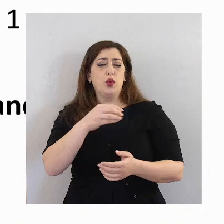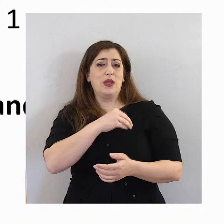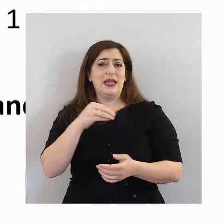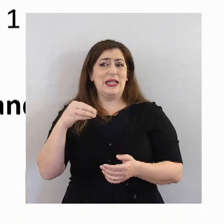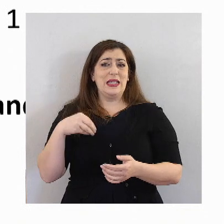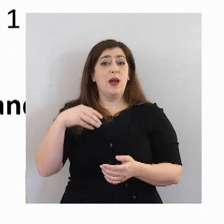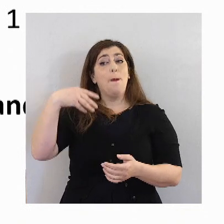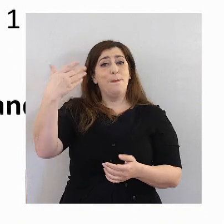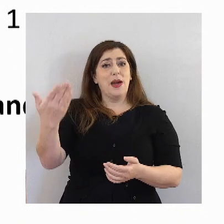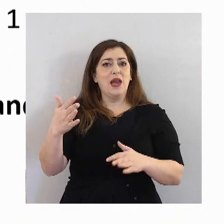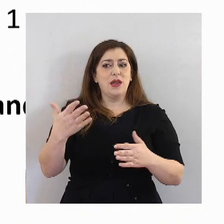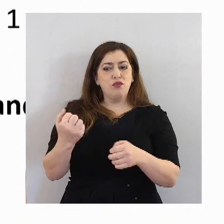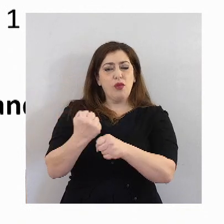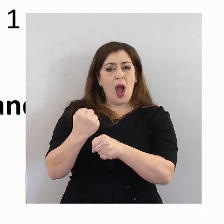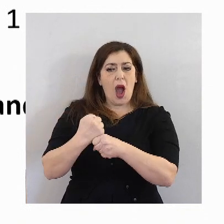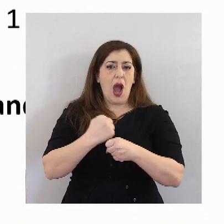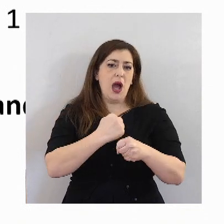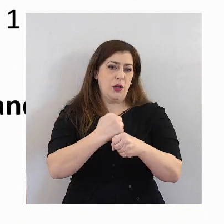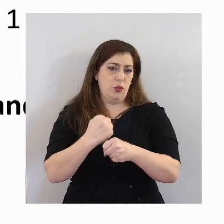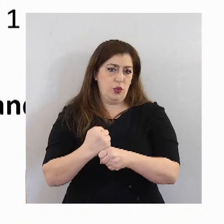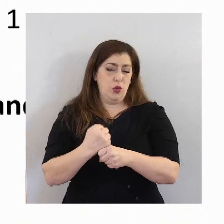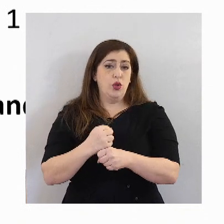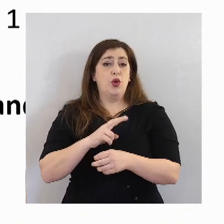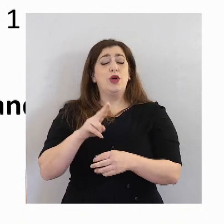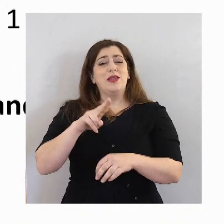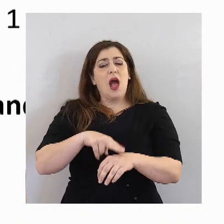therefore facilitate referrals where appropriate.